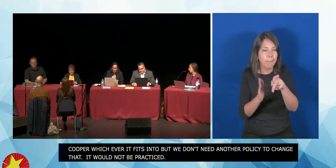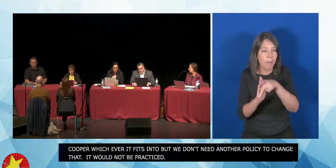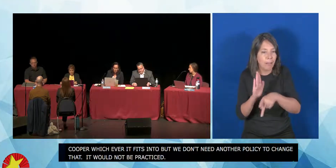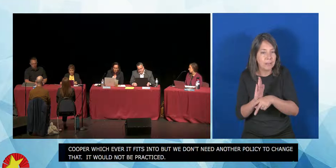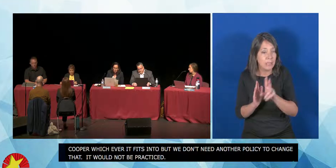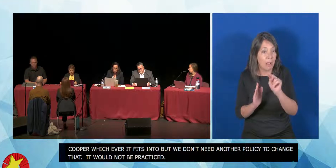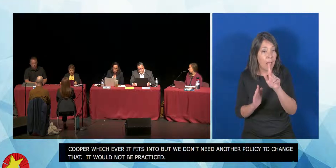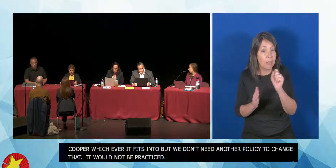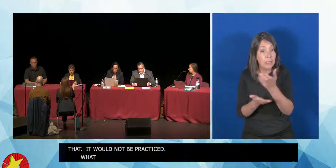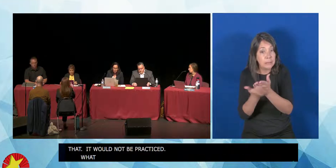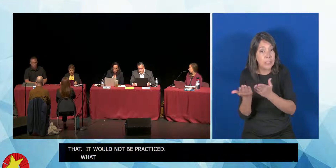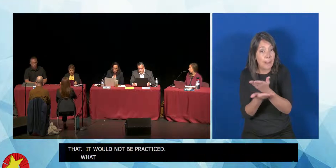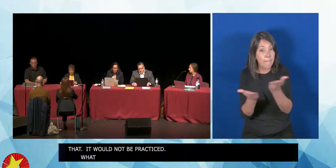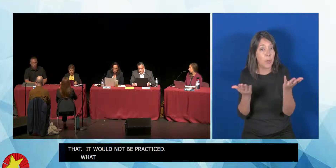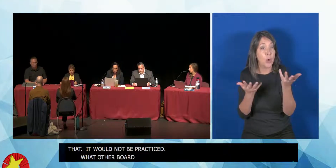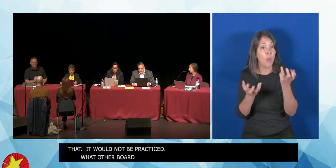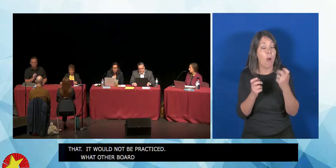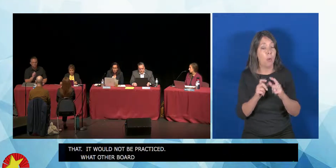on.